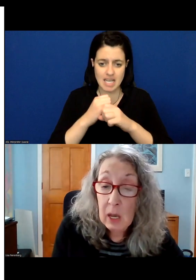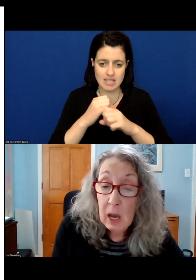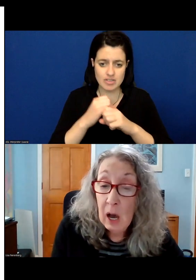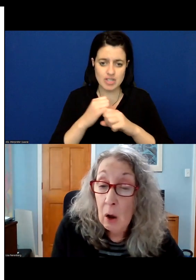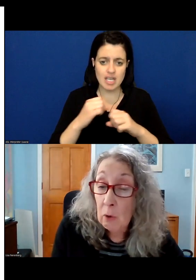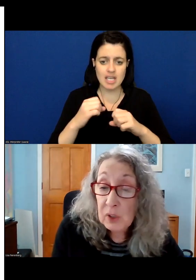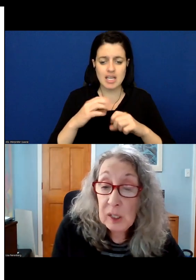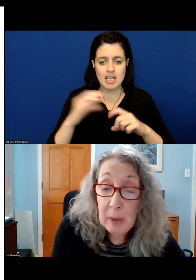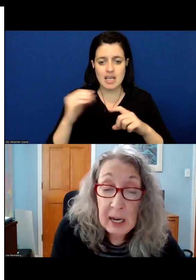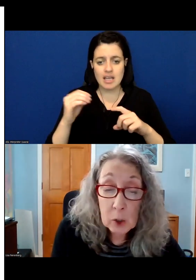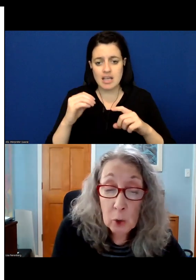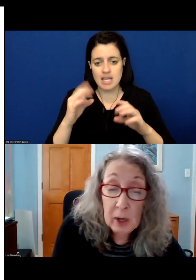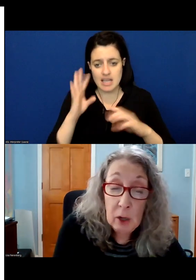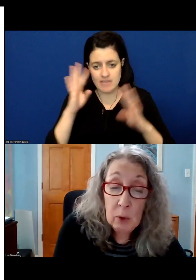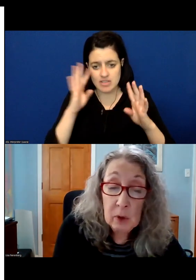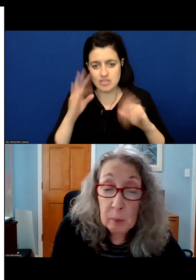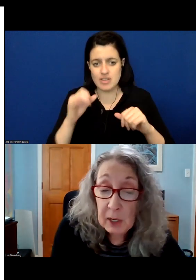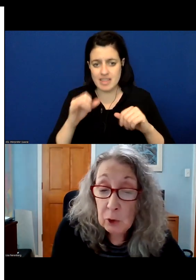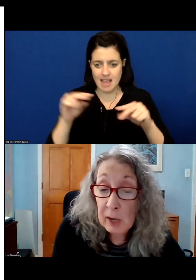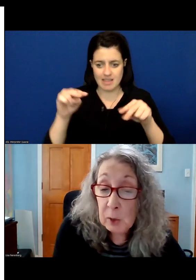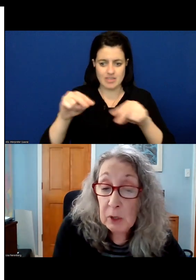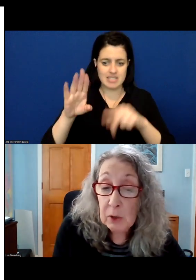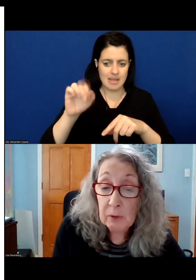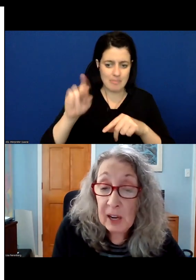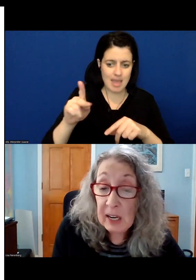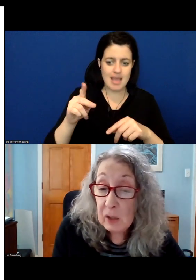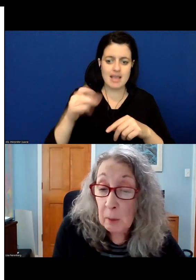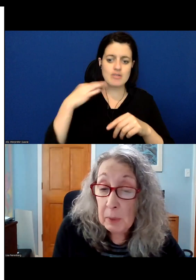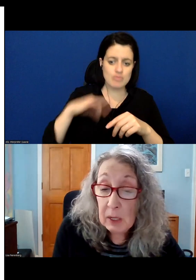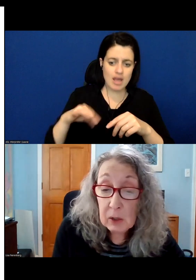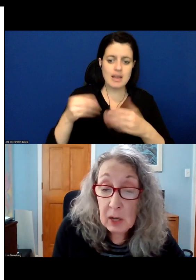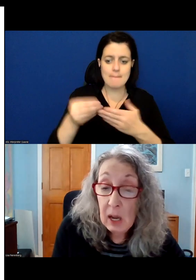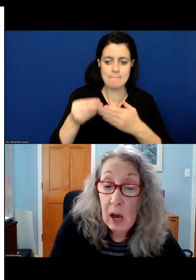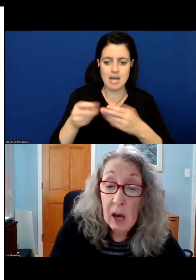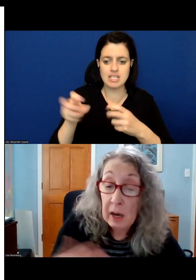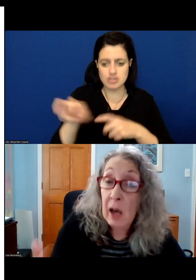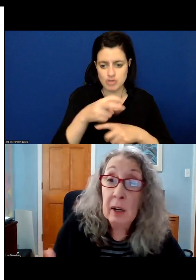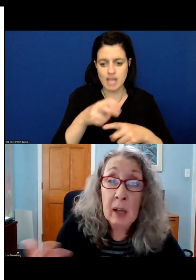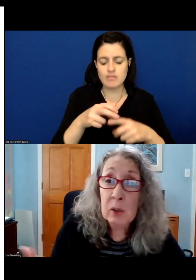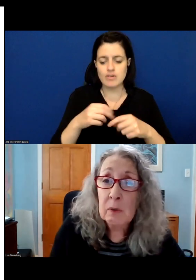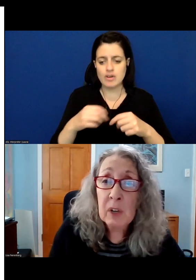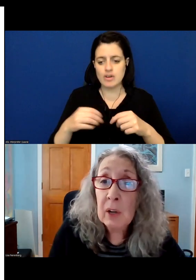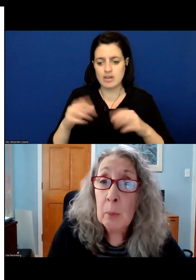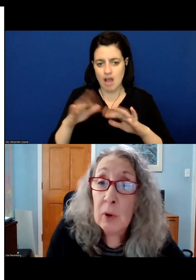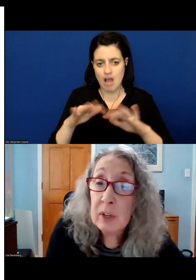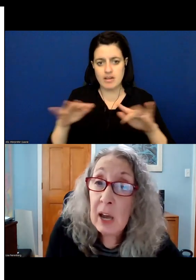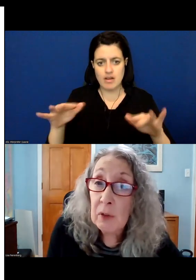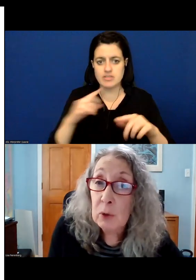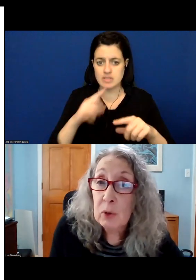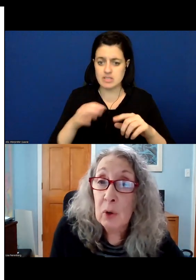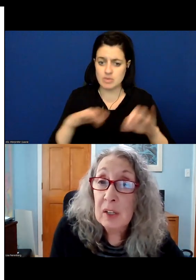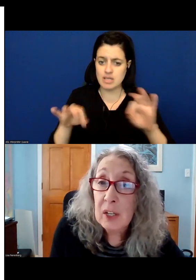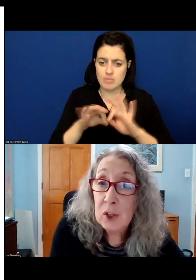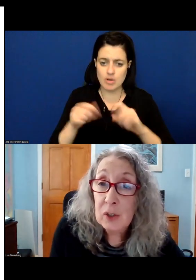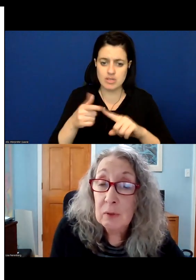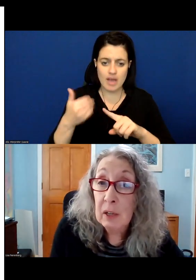council, oversees banks, credit unions, money transmitters, finance companies, and on and on. So it's very important to have